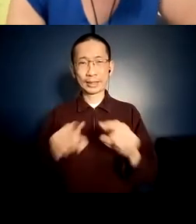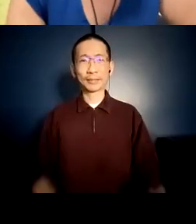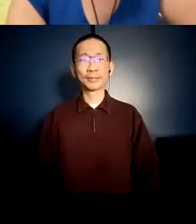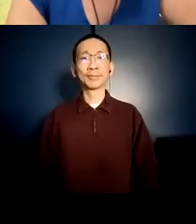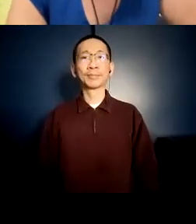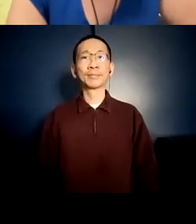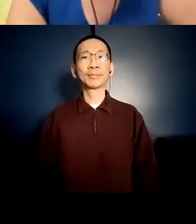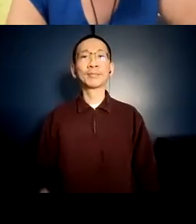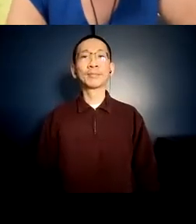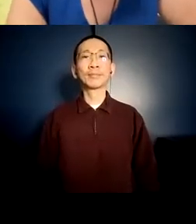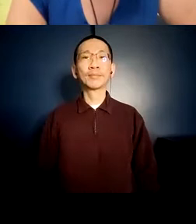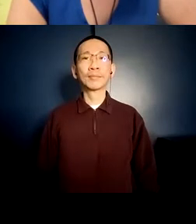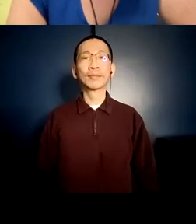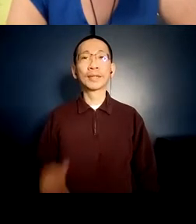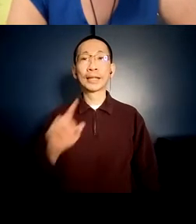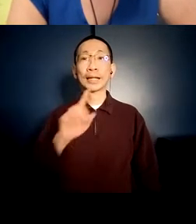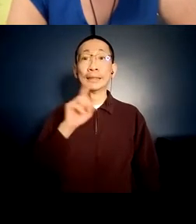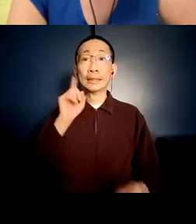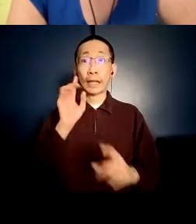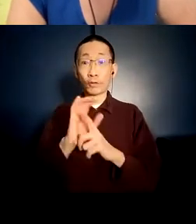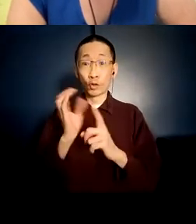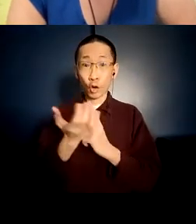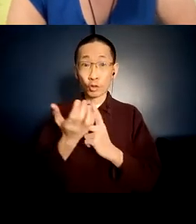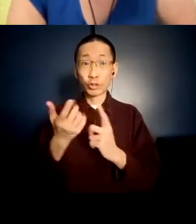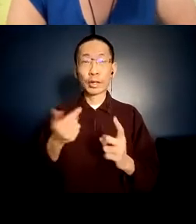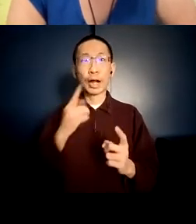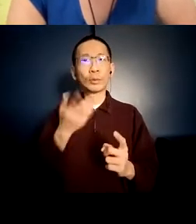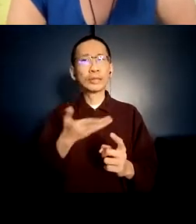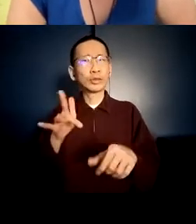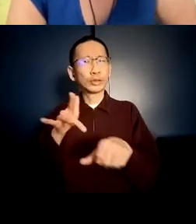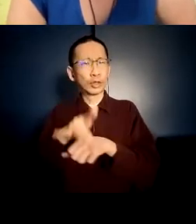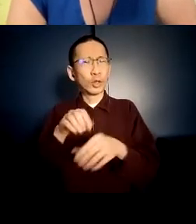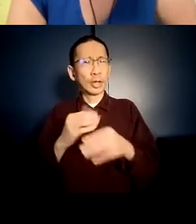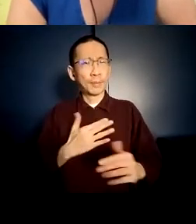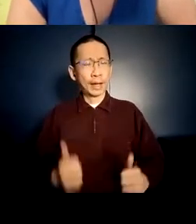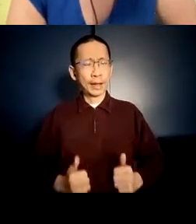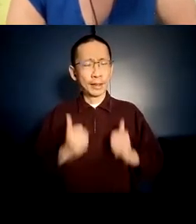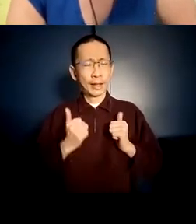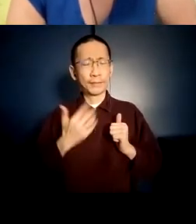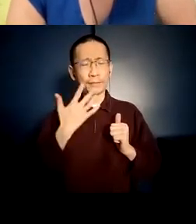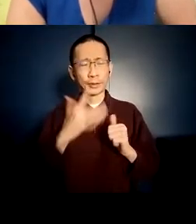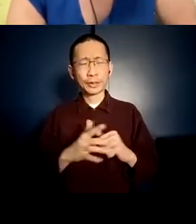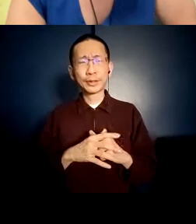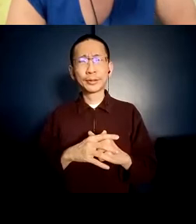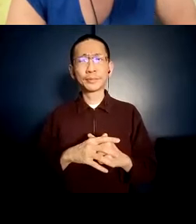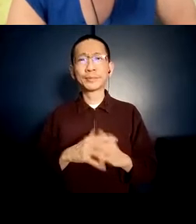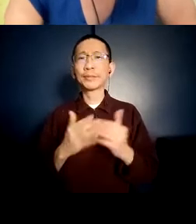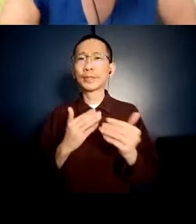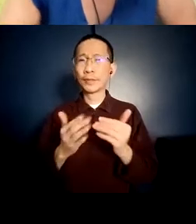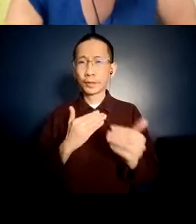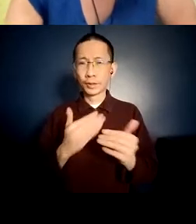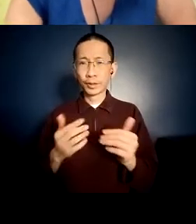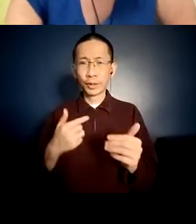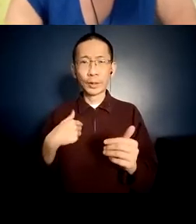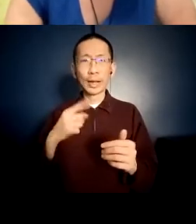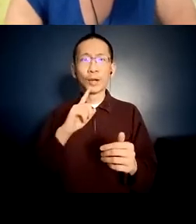I was introduced to deaf culture pretty early in my life, fortunately. Even though I